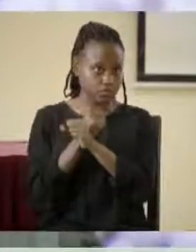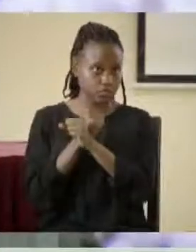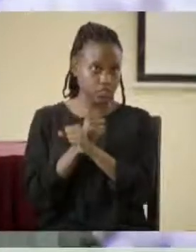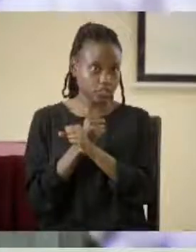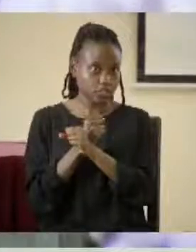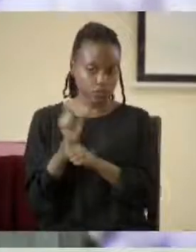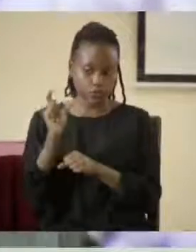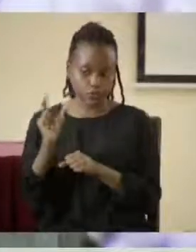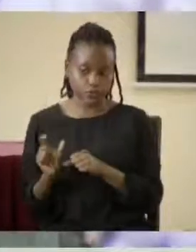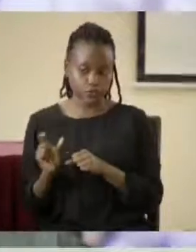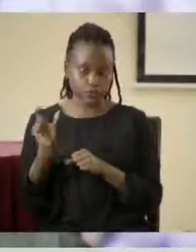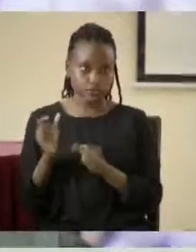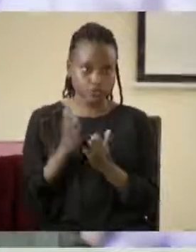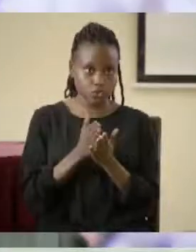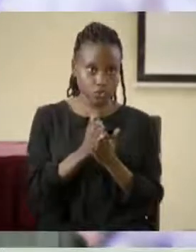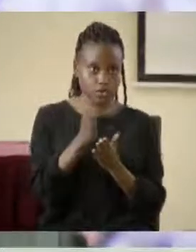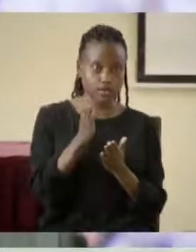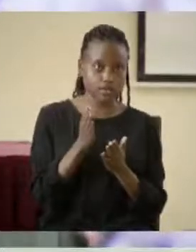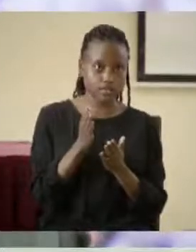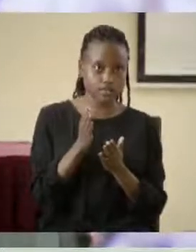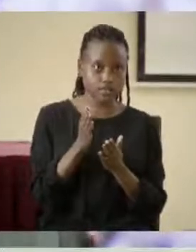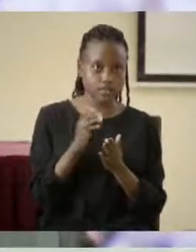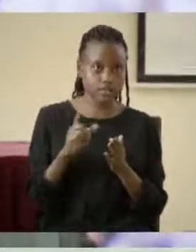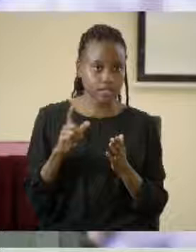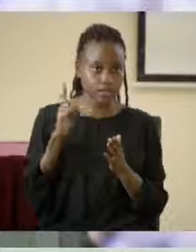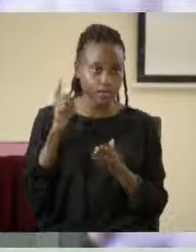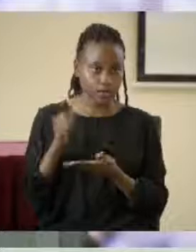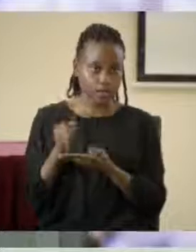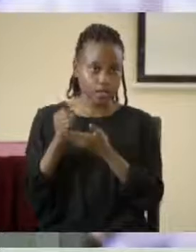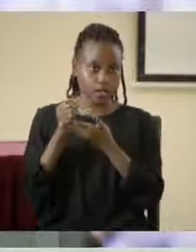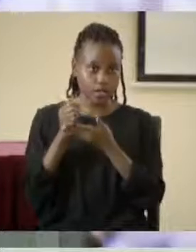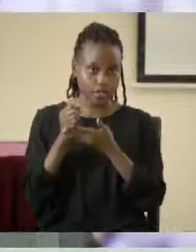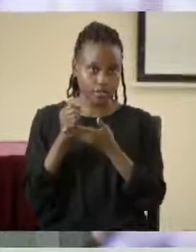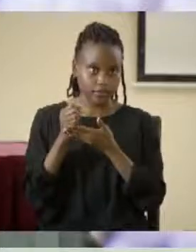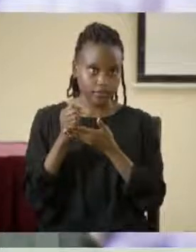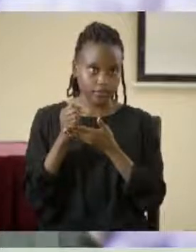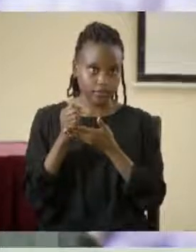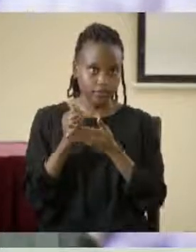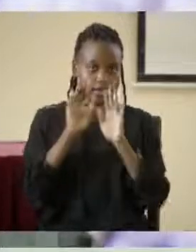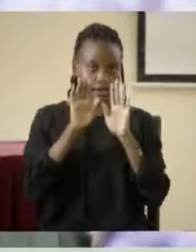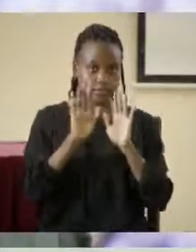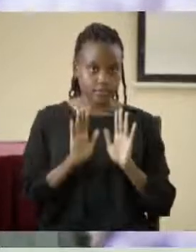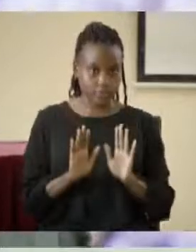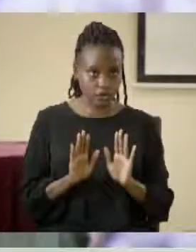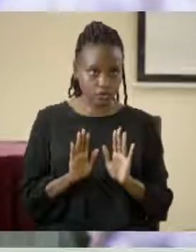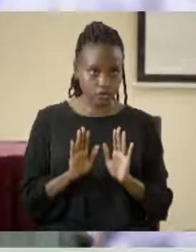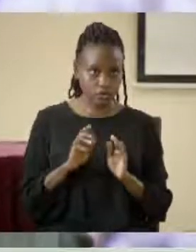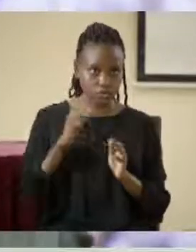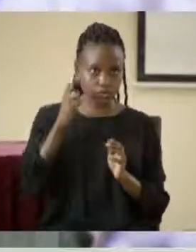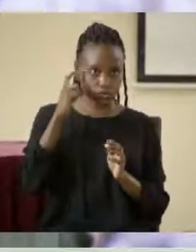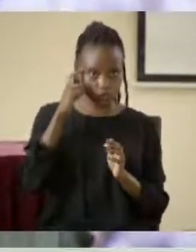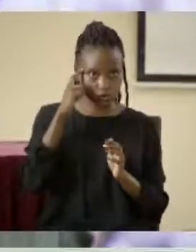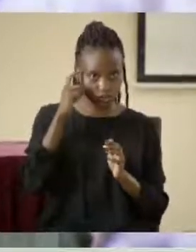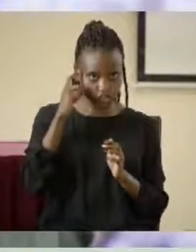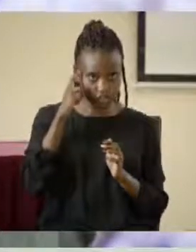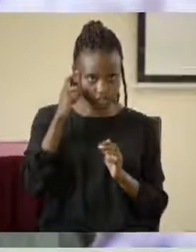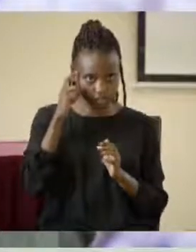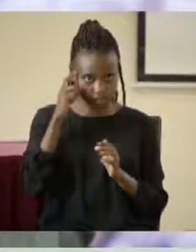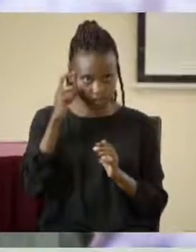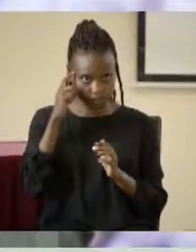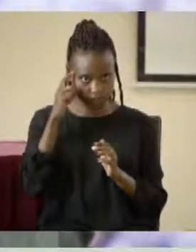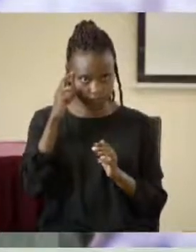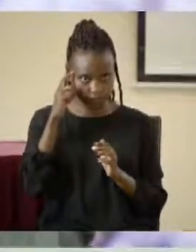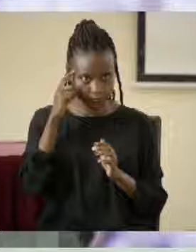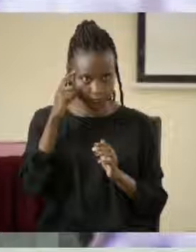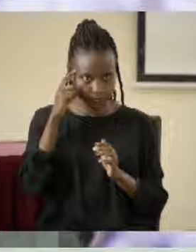rights. But I think legal aid clinics are very critical to consciousness raising